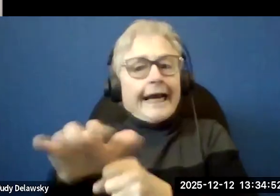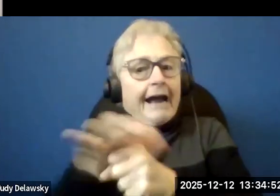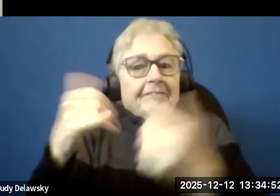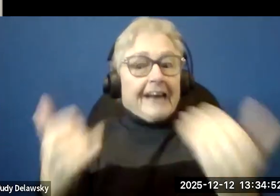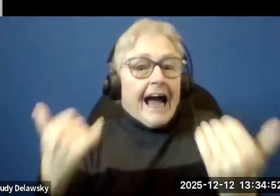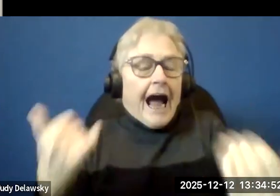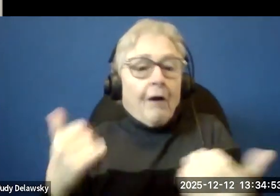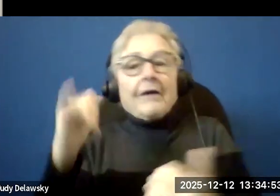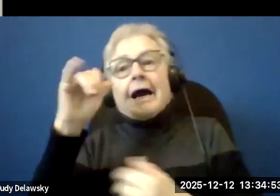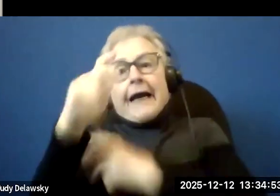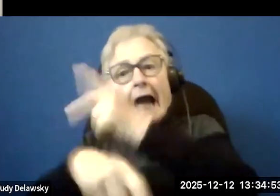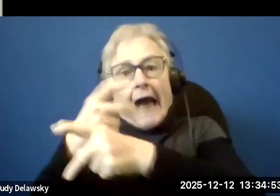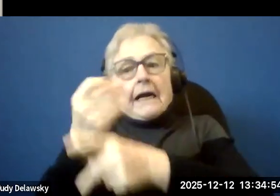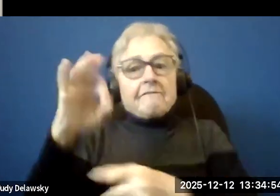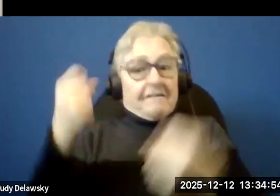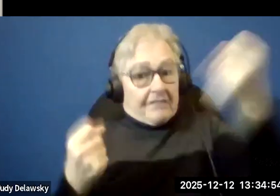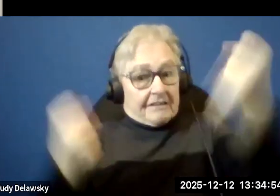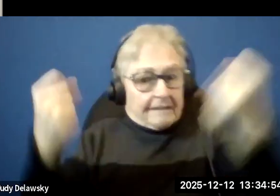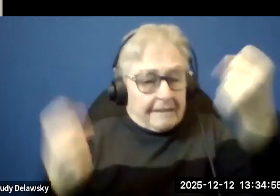of vehicles that can support that